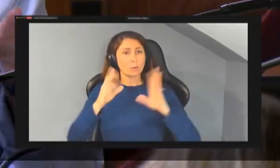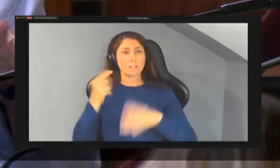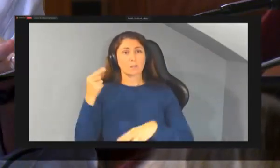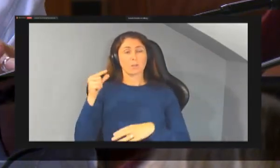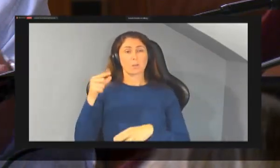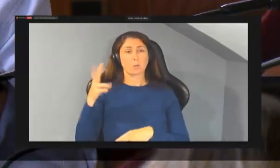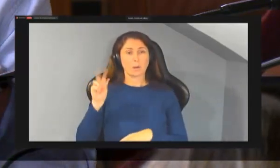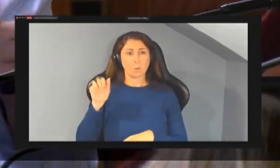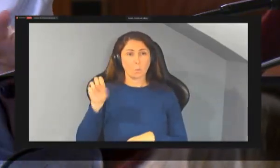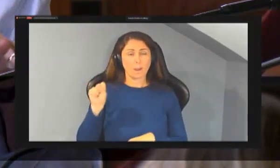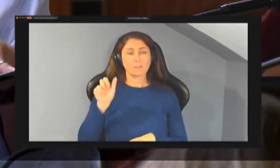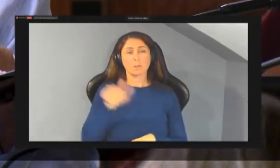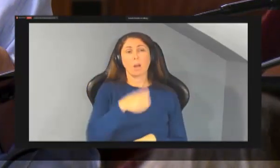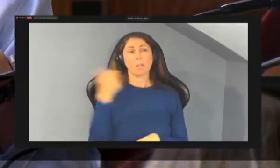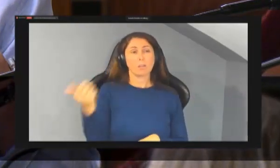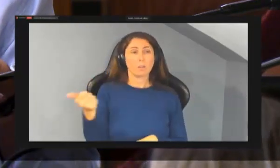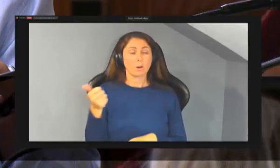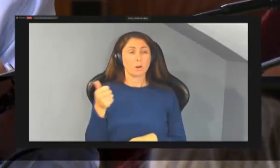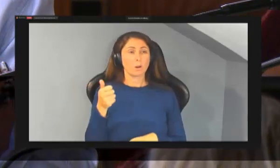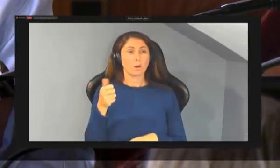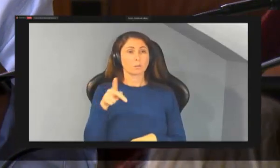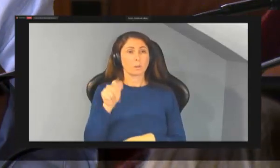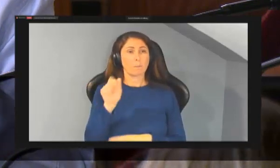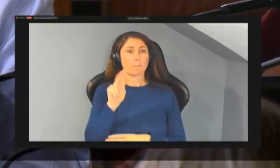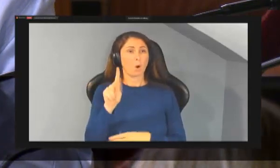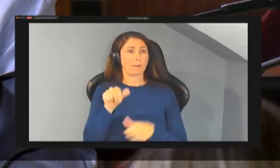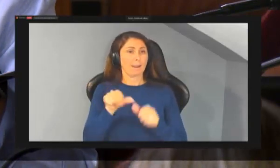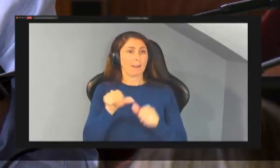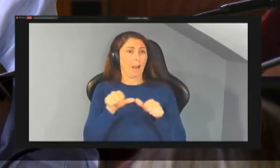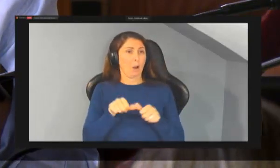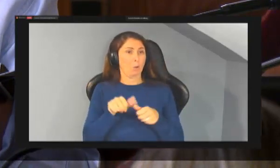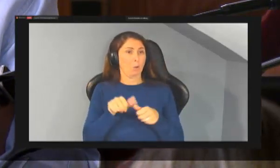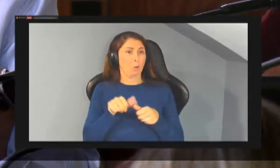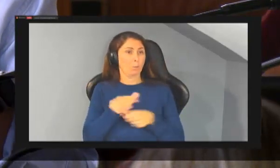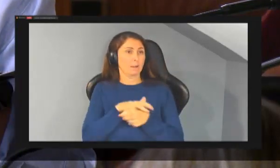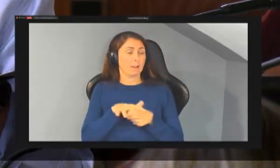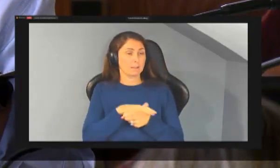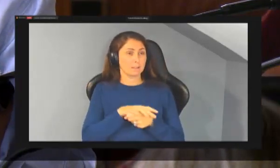the other parklet areas that we have. So